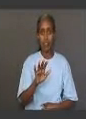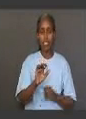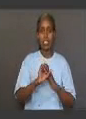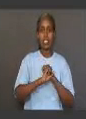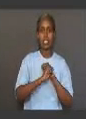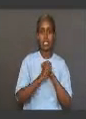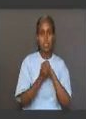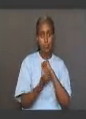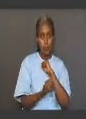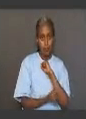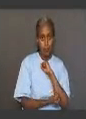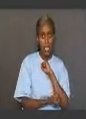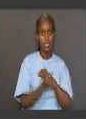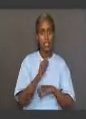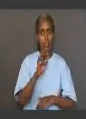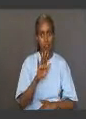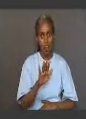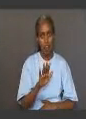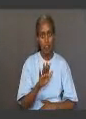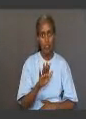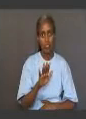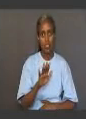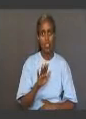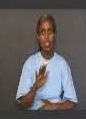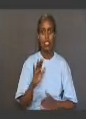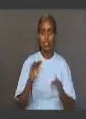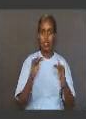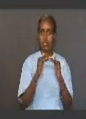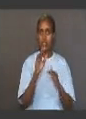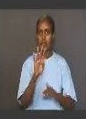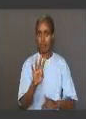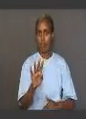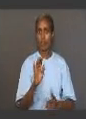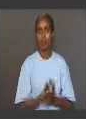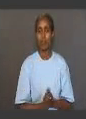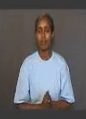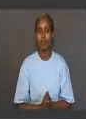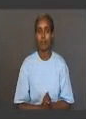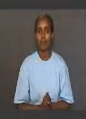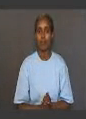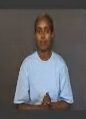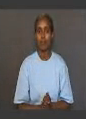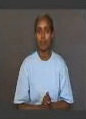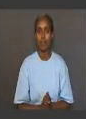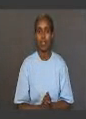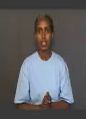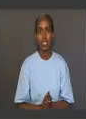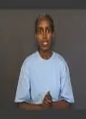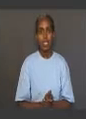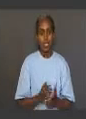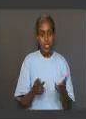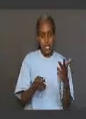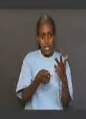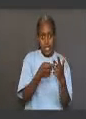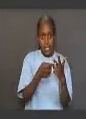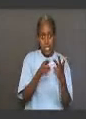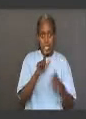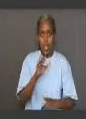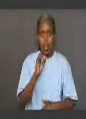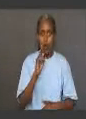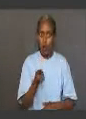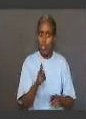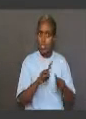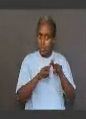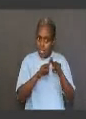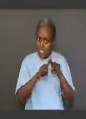625 to base 5 is 4. The third logarithm is